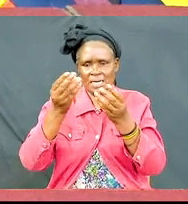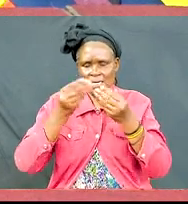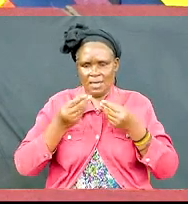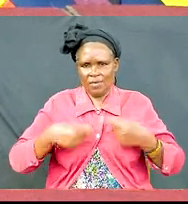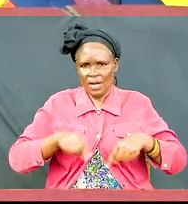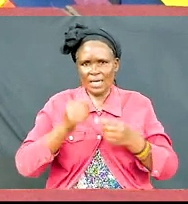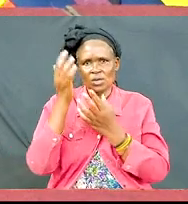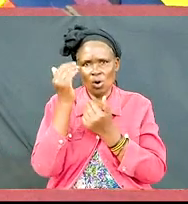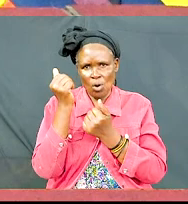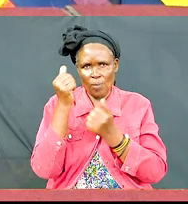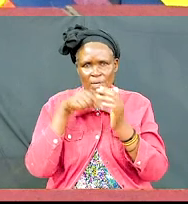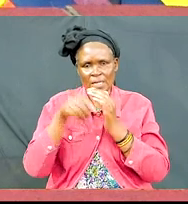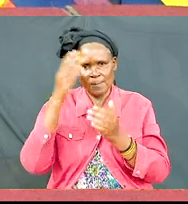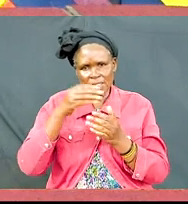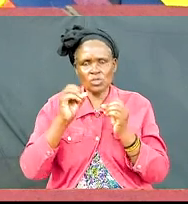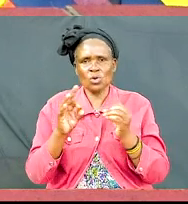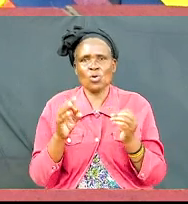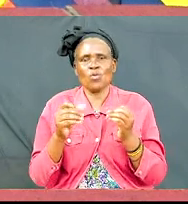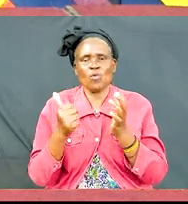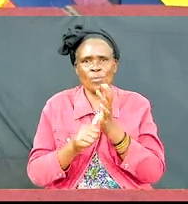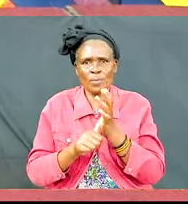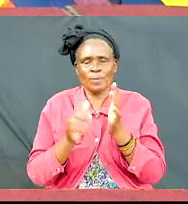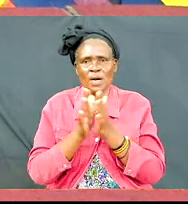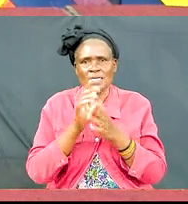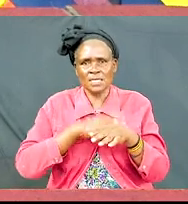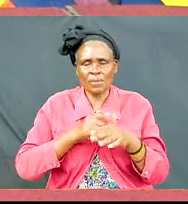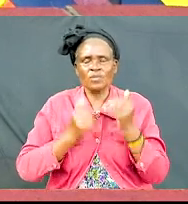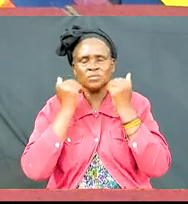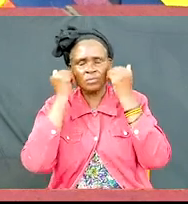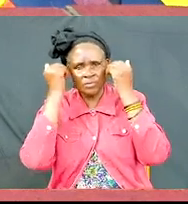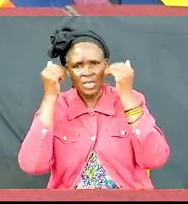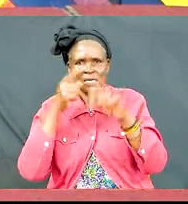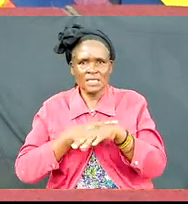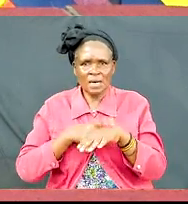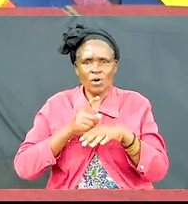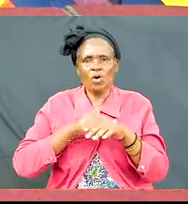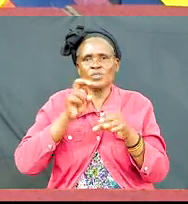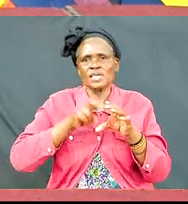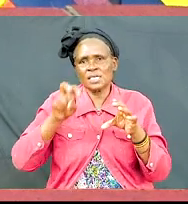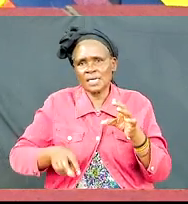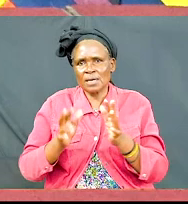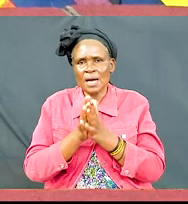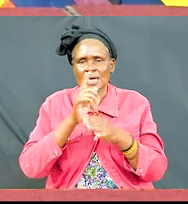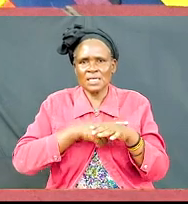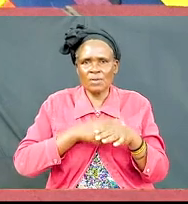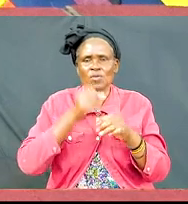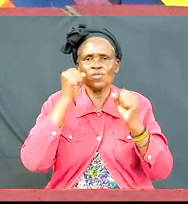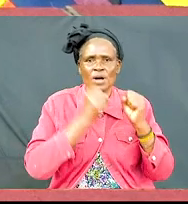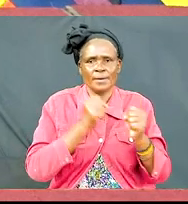the times of despair, in times of distress, in times of discouragement, in times of